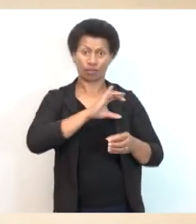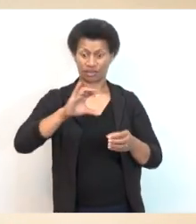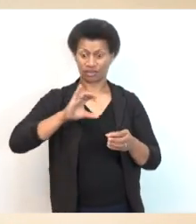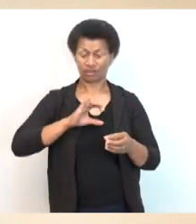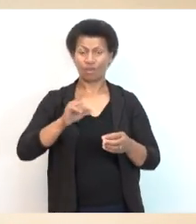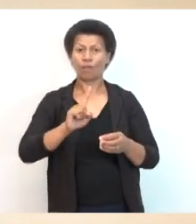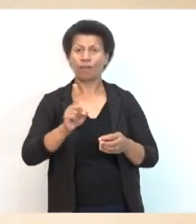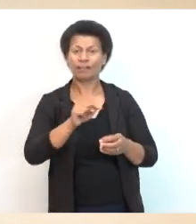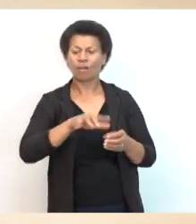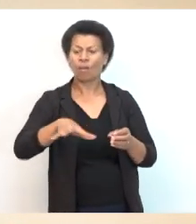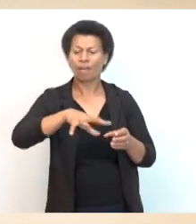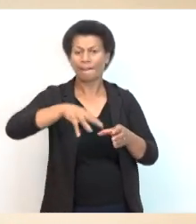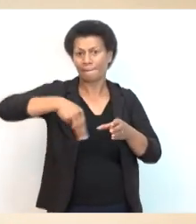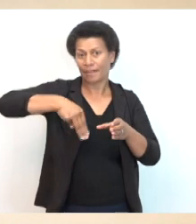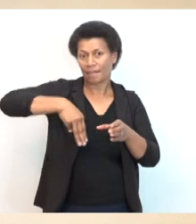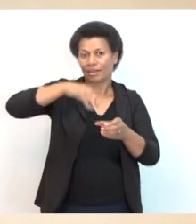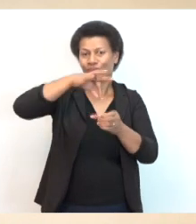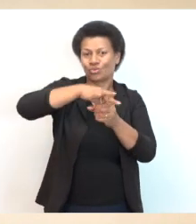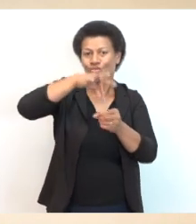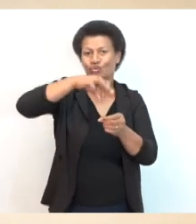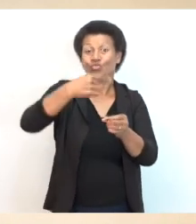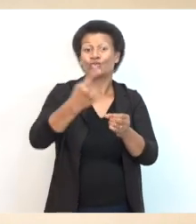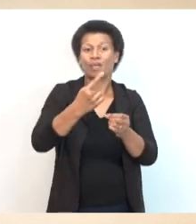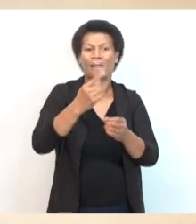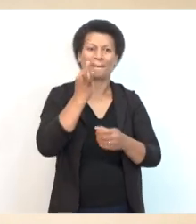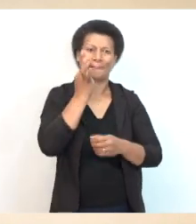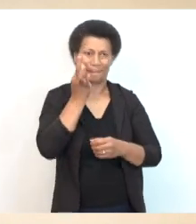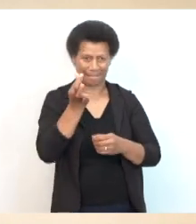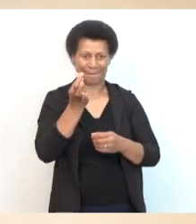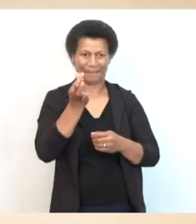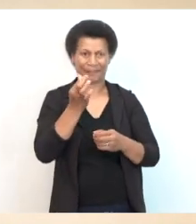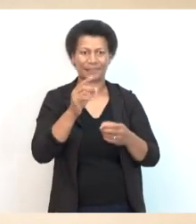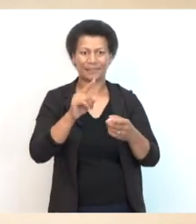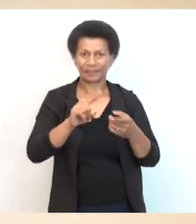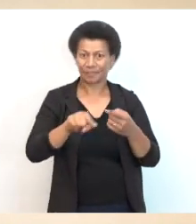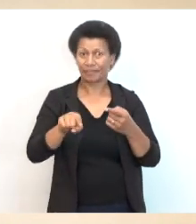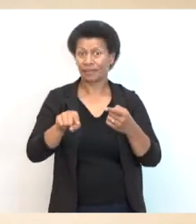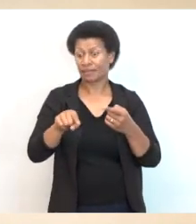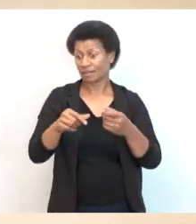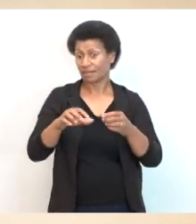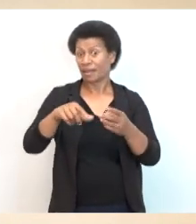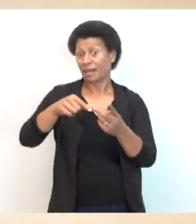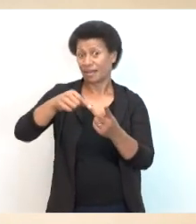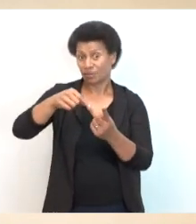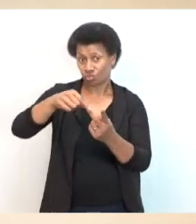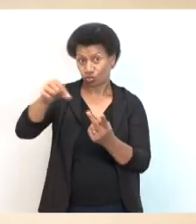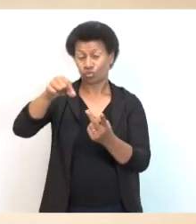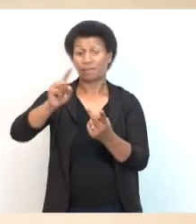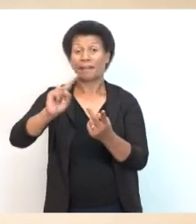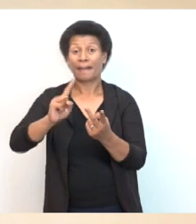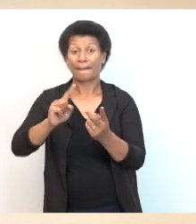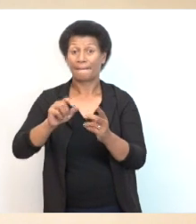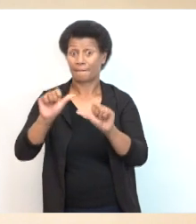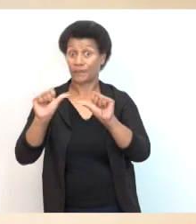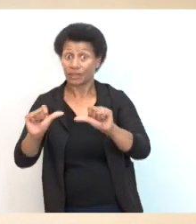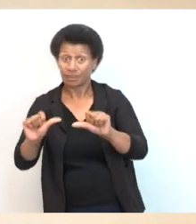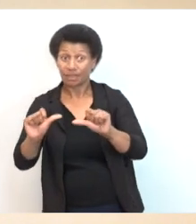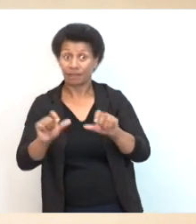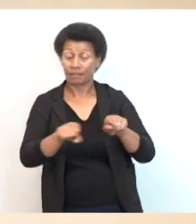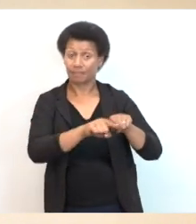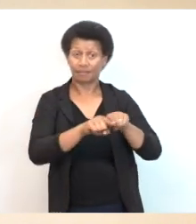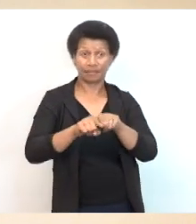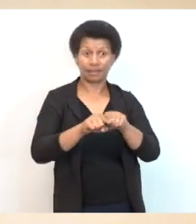are nominated by the Prime Minister. The Chief Justice appointed by the President on the advice of the Judicial Services Commission, which includes